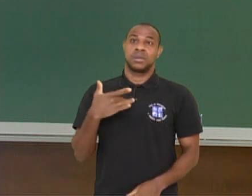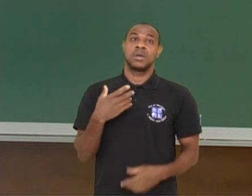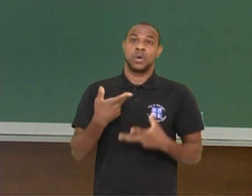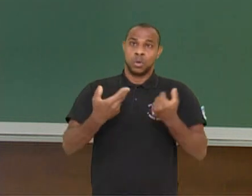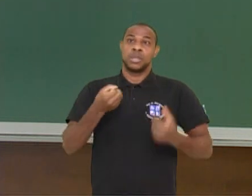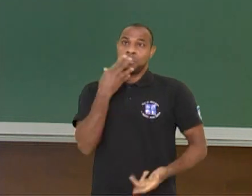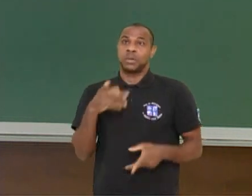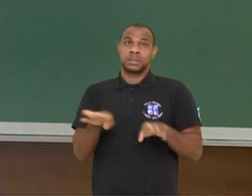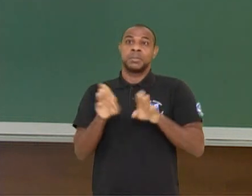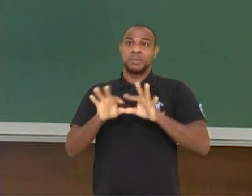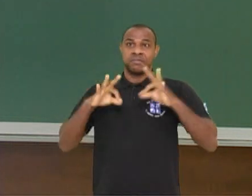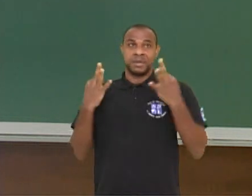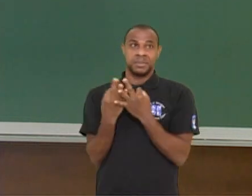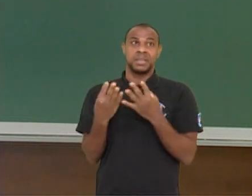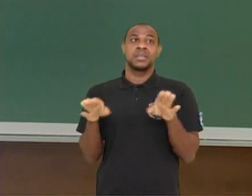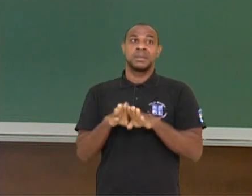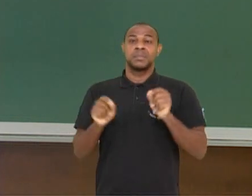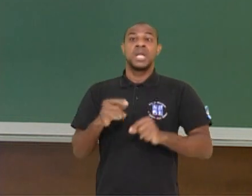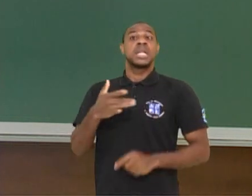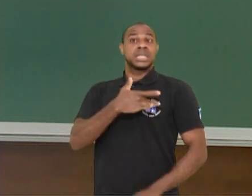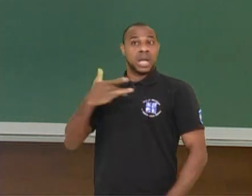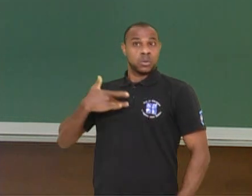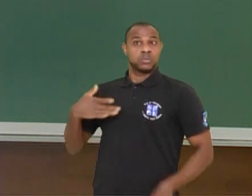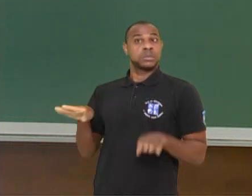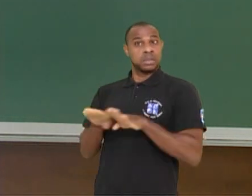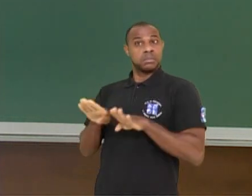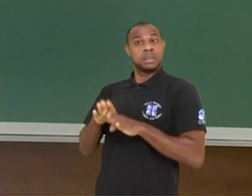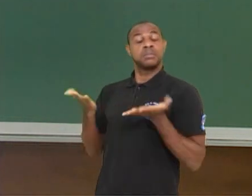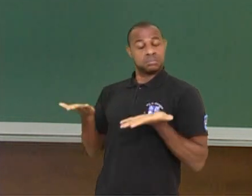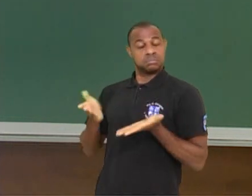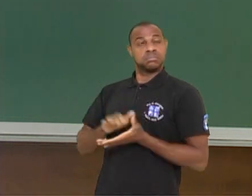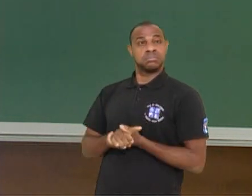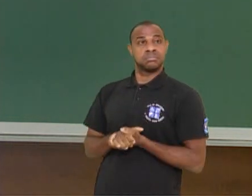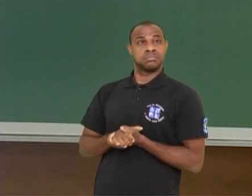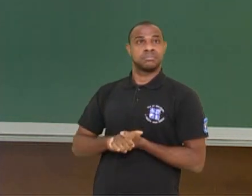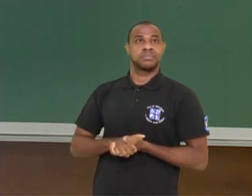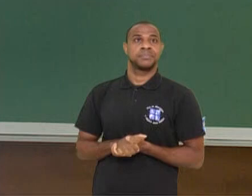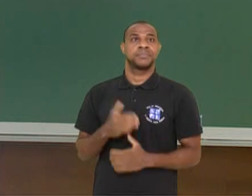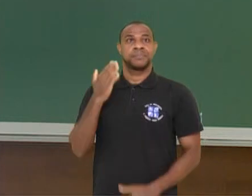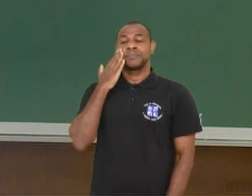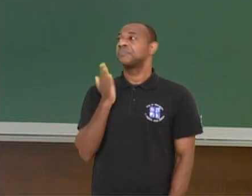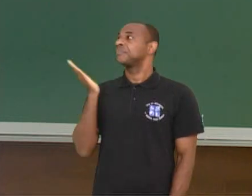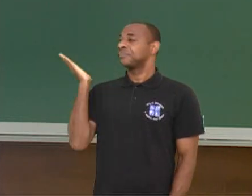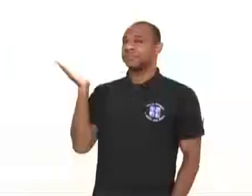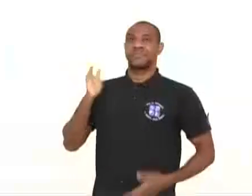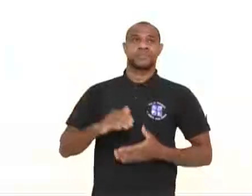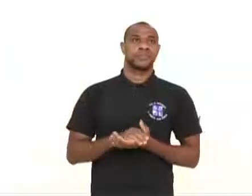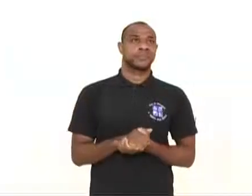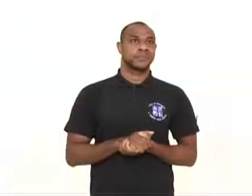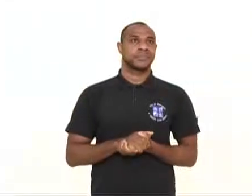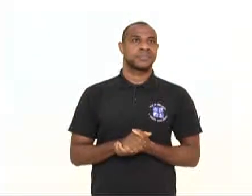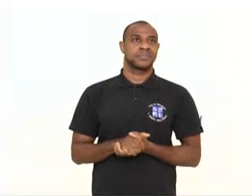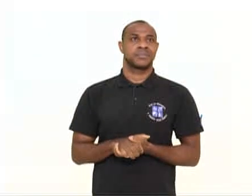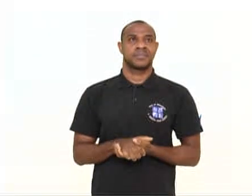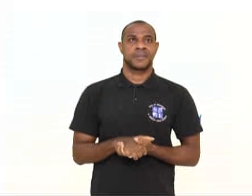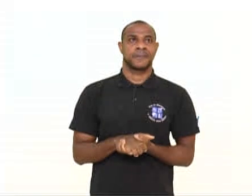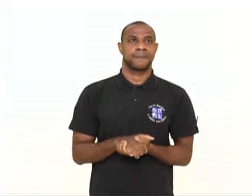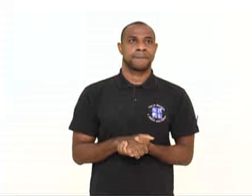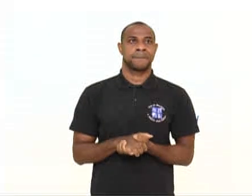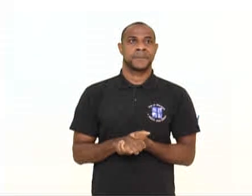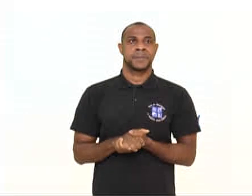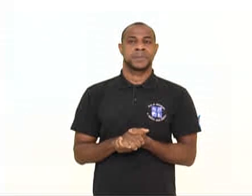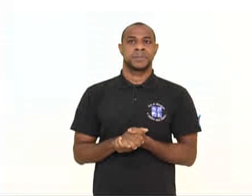para a família, mas os benefícios de saúde, né? Então, check. True or false? Flying kites is a